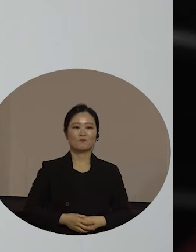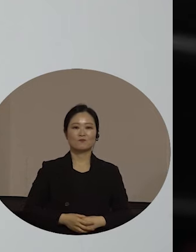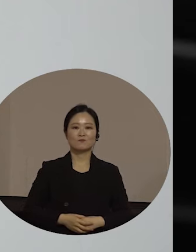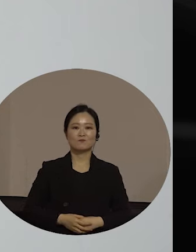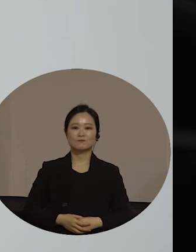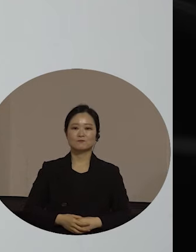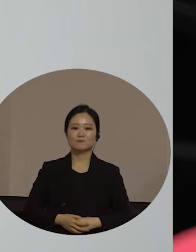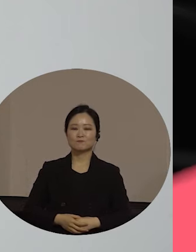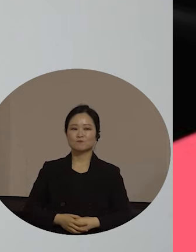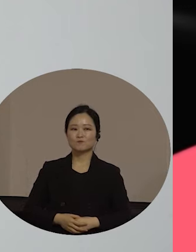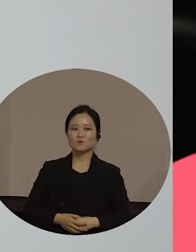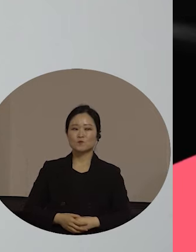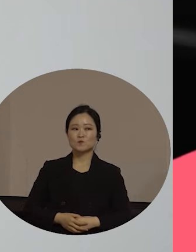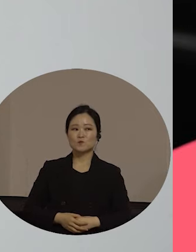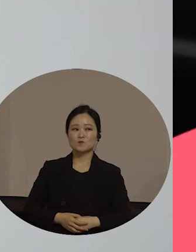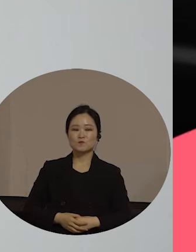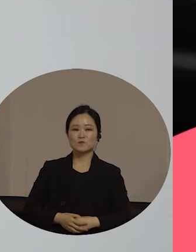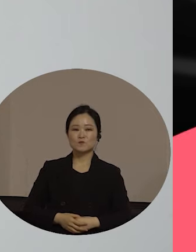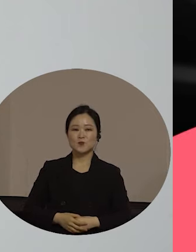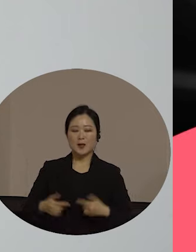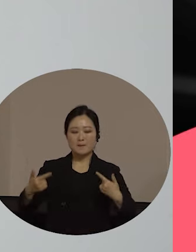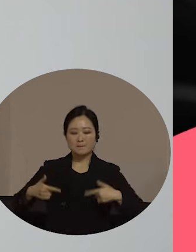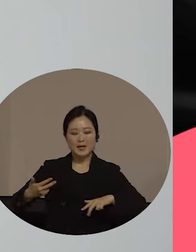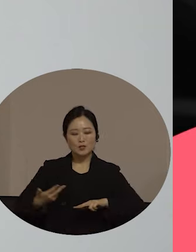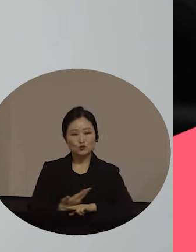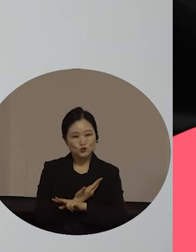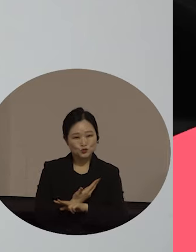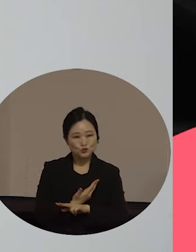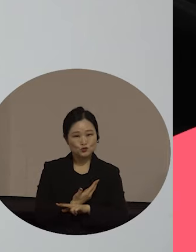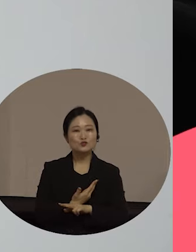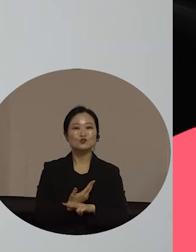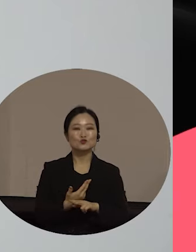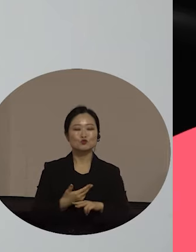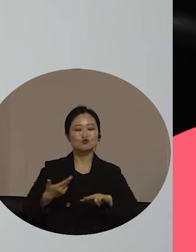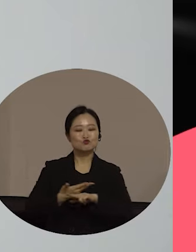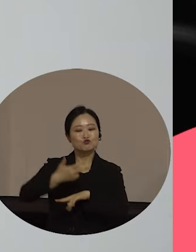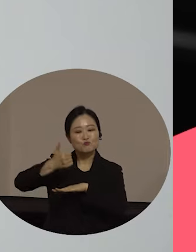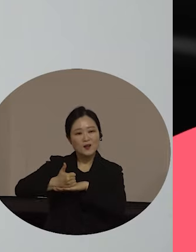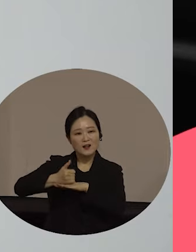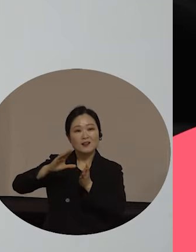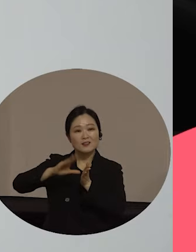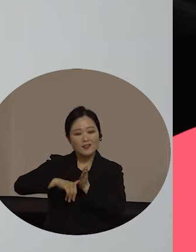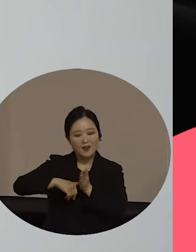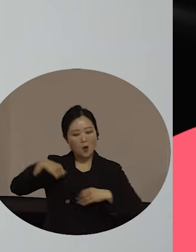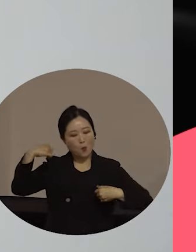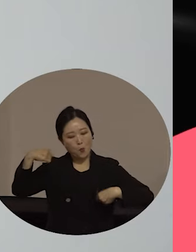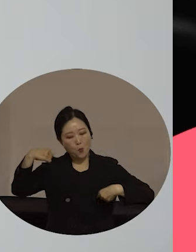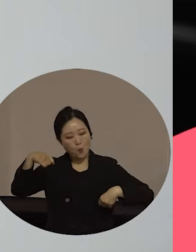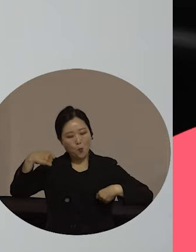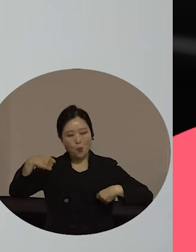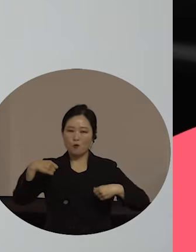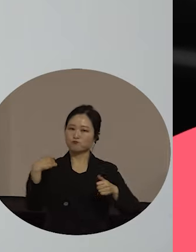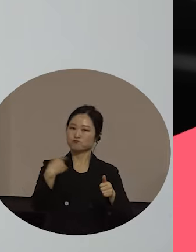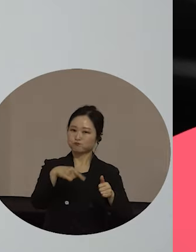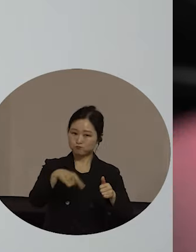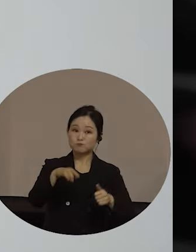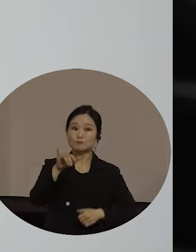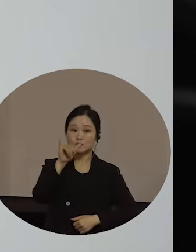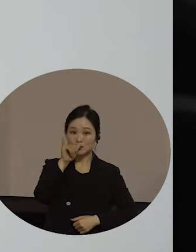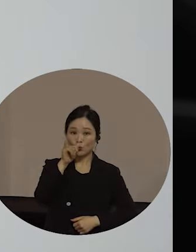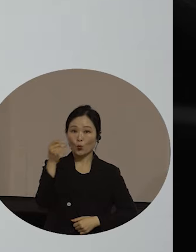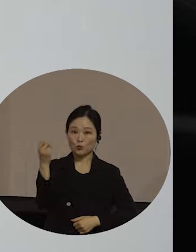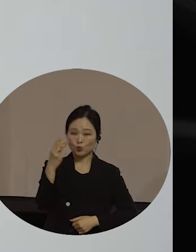every weekend, they hold the dance classes and also the literature, the book lessons for the